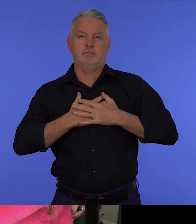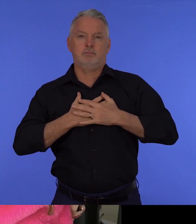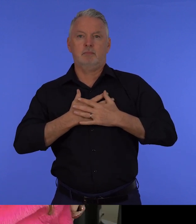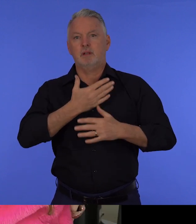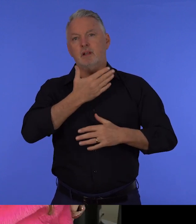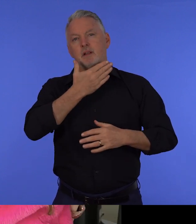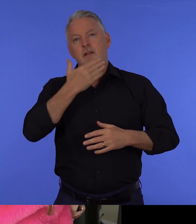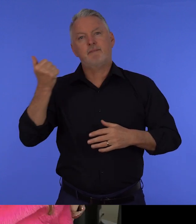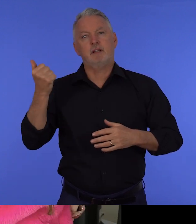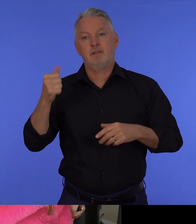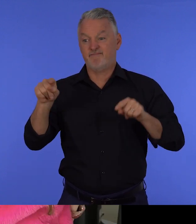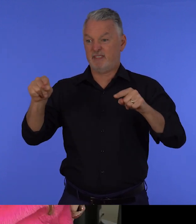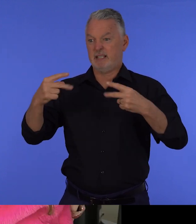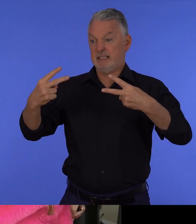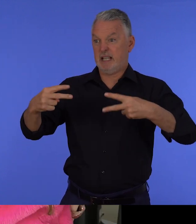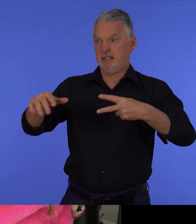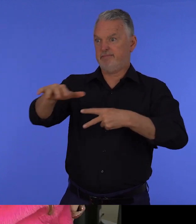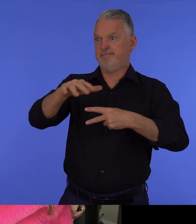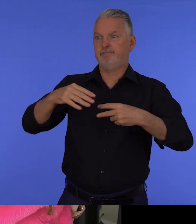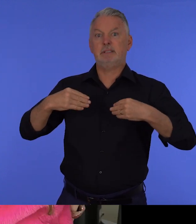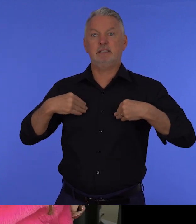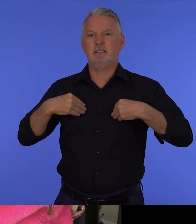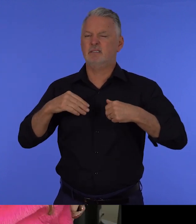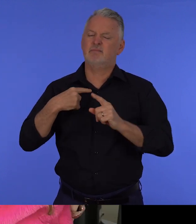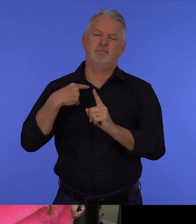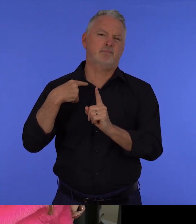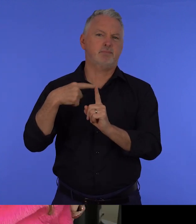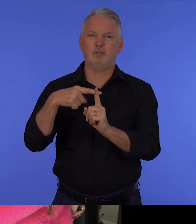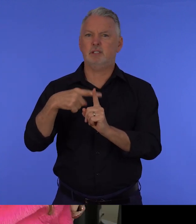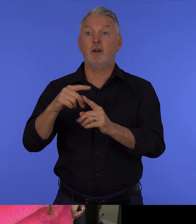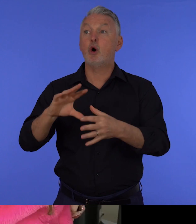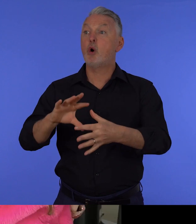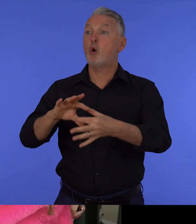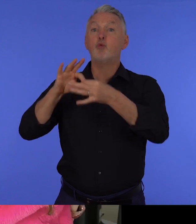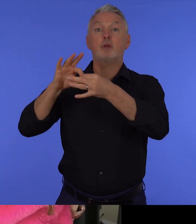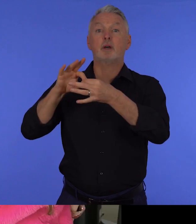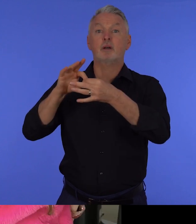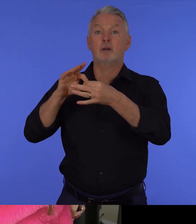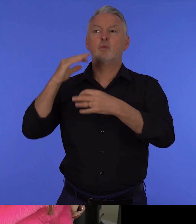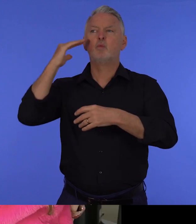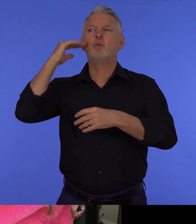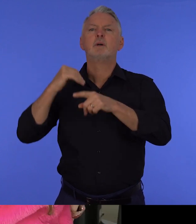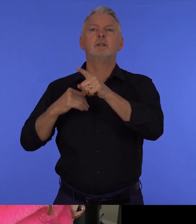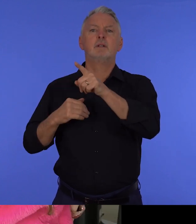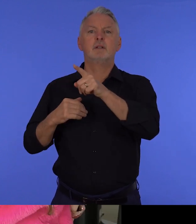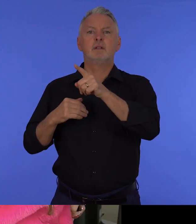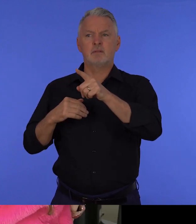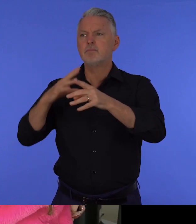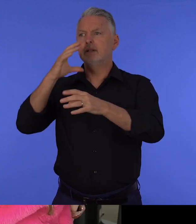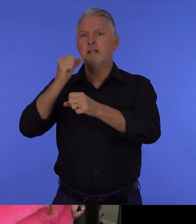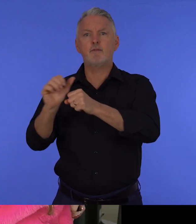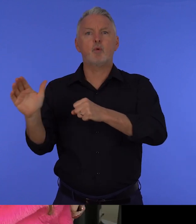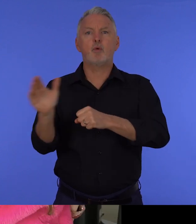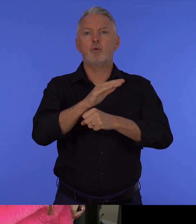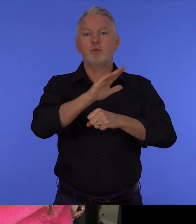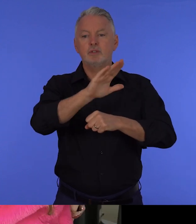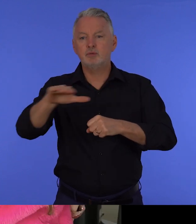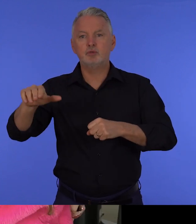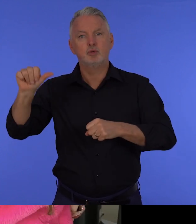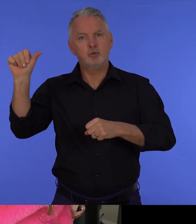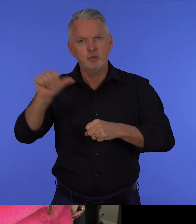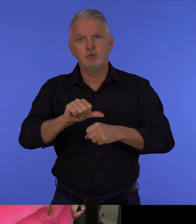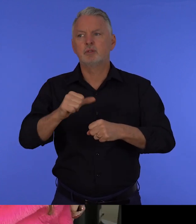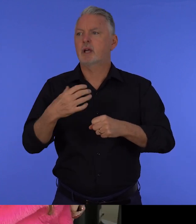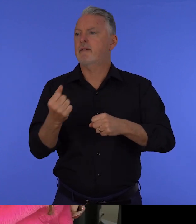us, that journey with this particular dance studio has been very positive. The owner has